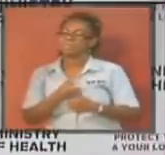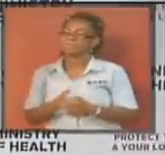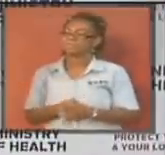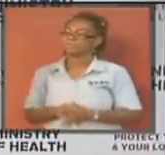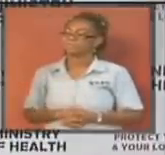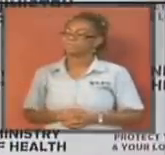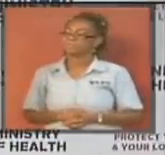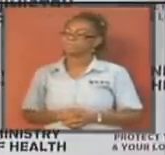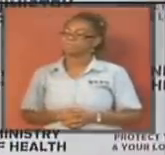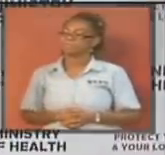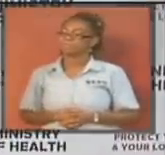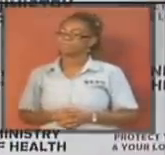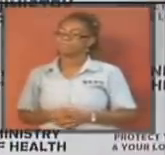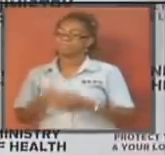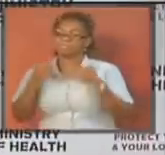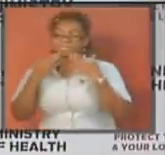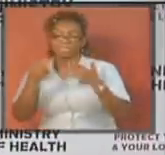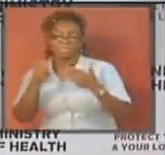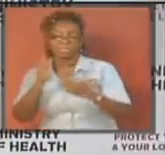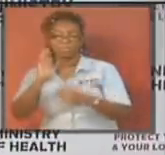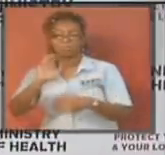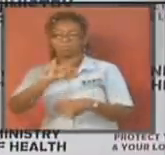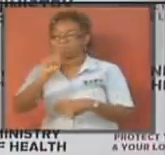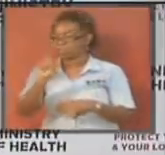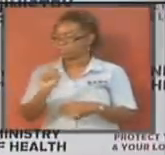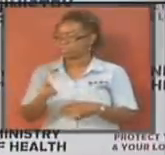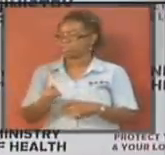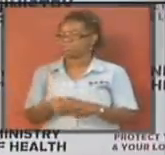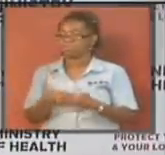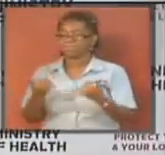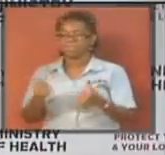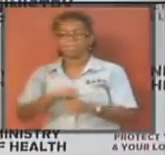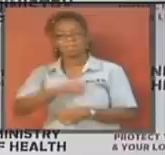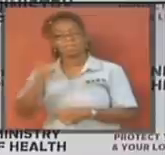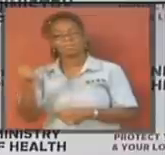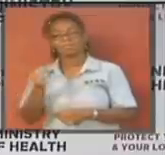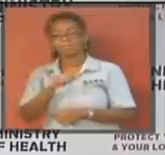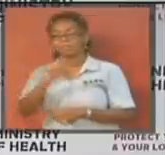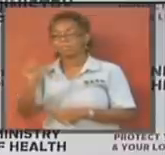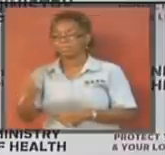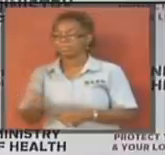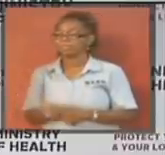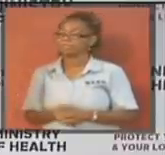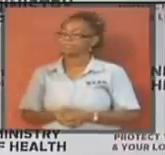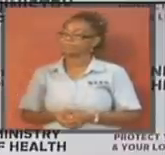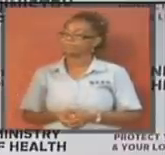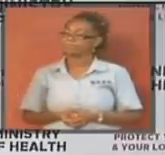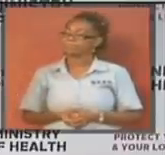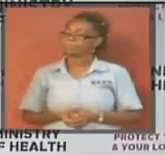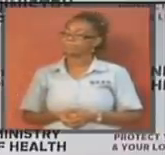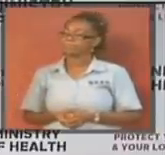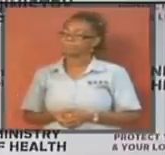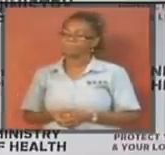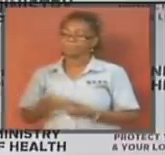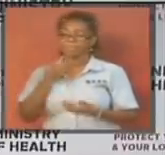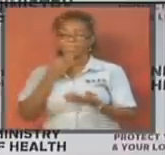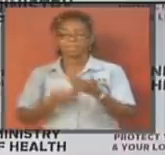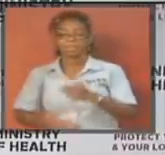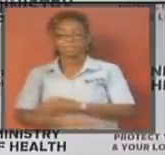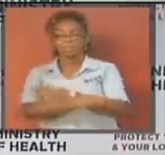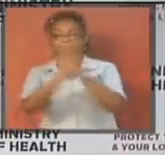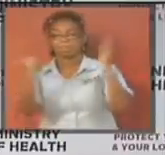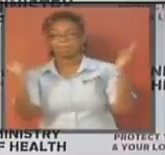Thank you for your question. Express, we quickly go to Tobago Channel 5. Good morning. Hi, good morning. Candace Jackson from